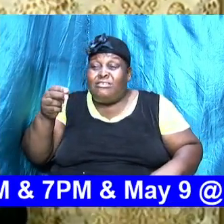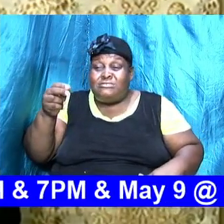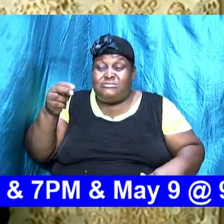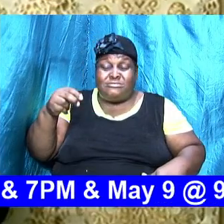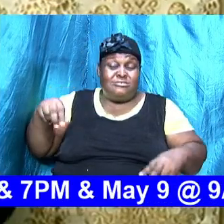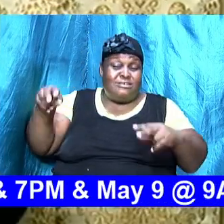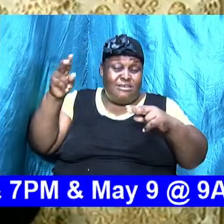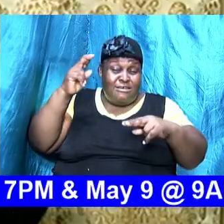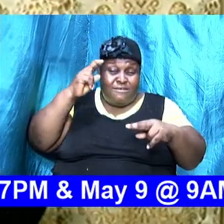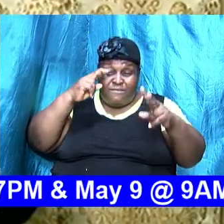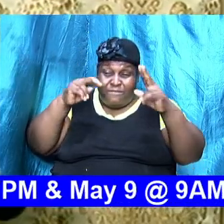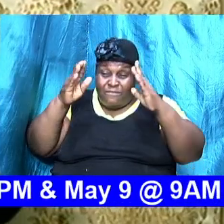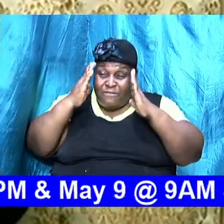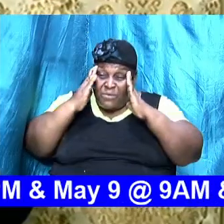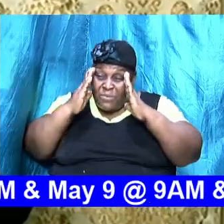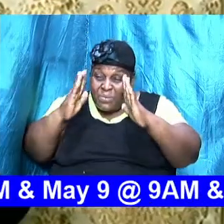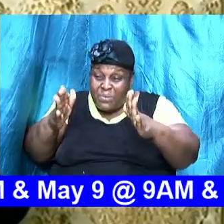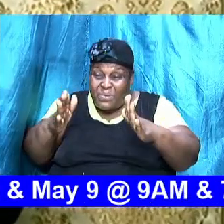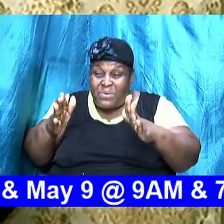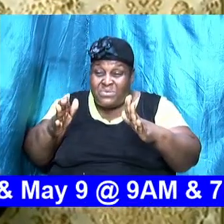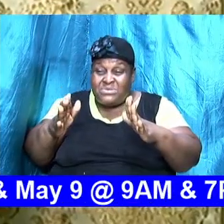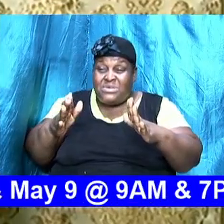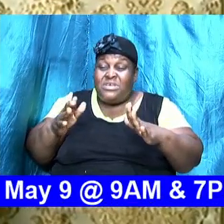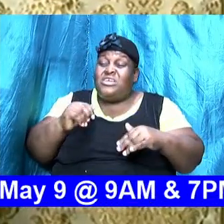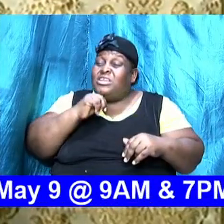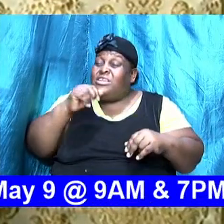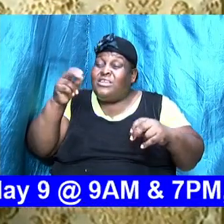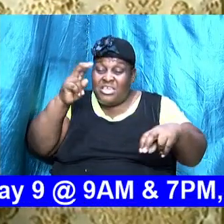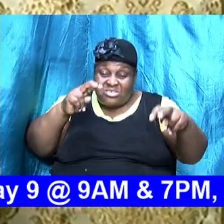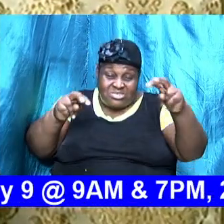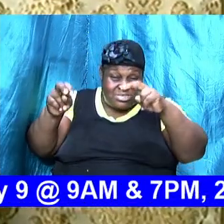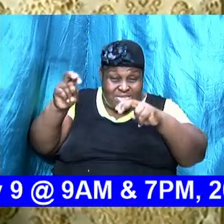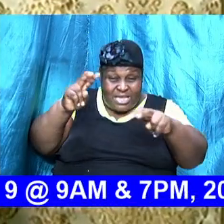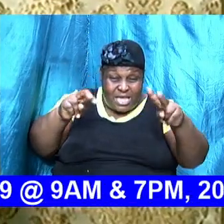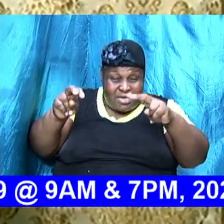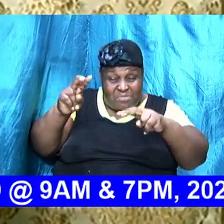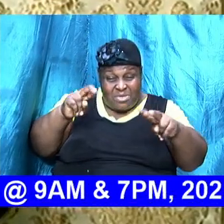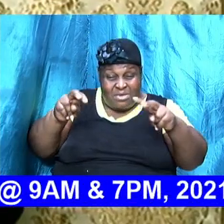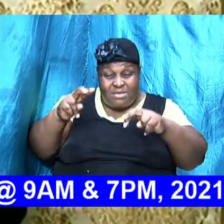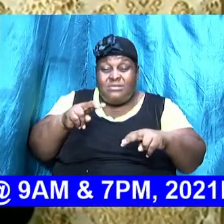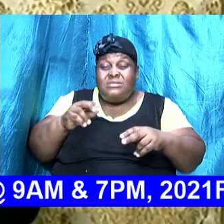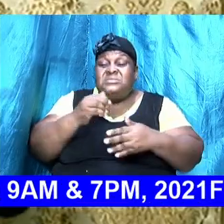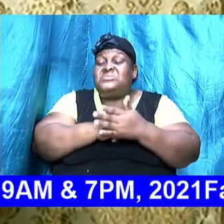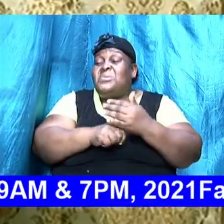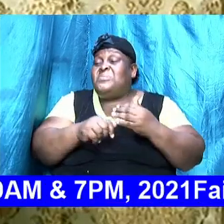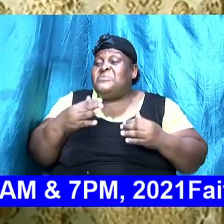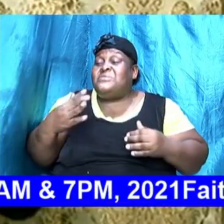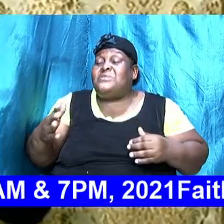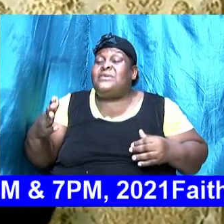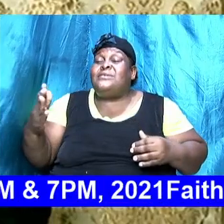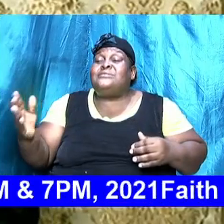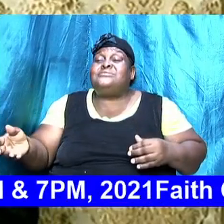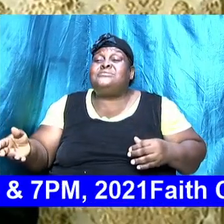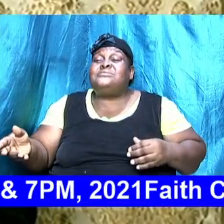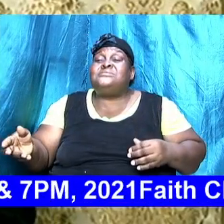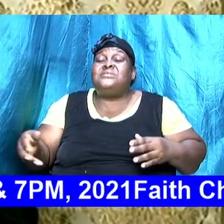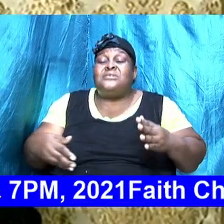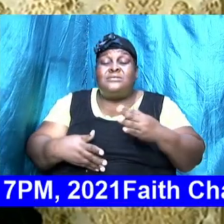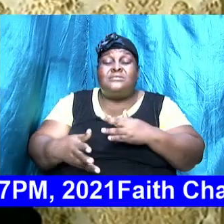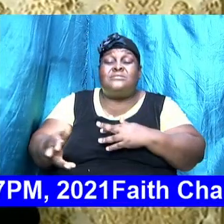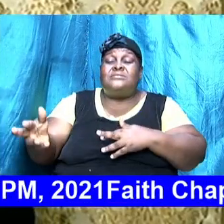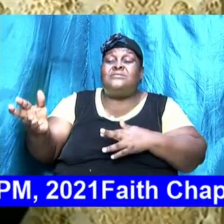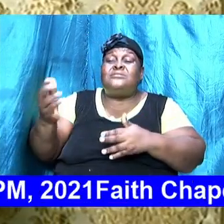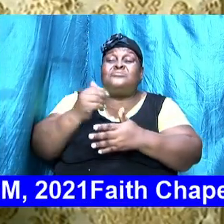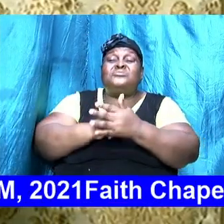are involved. Hence the reason we are going through the way that we have been going through, to let us know that there are some responsibilities of